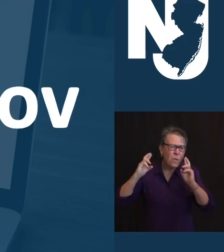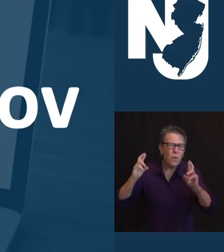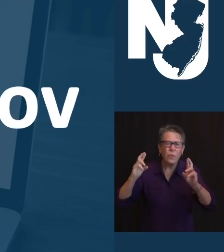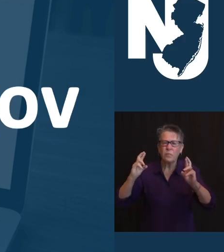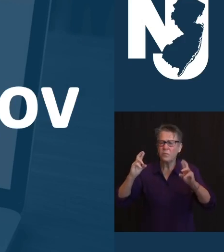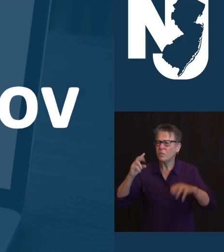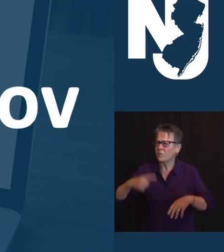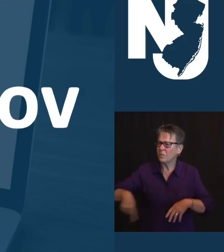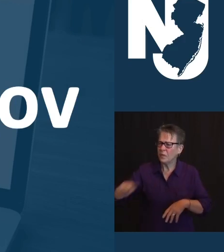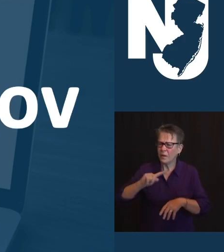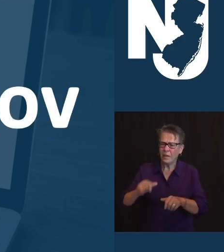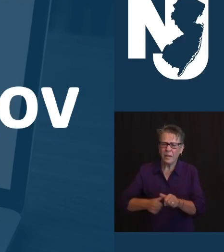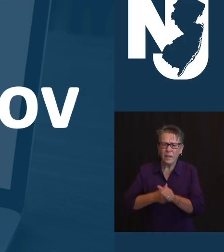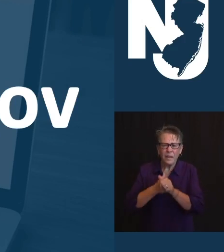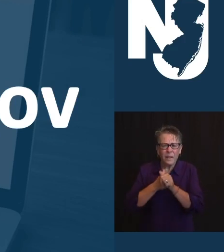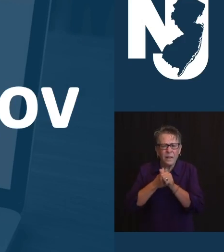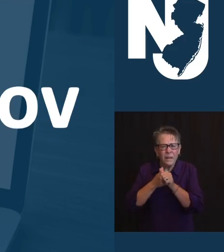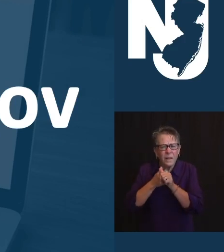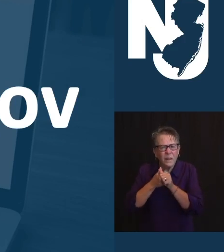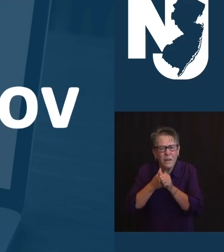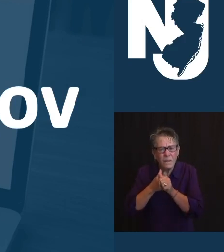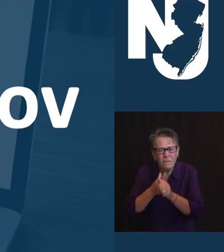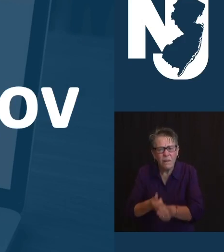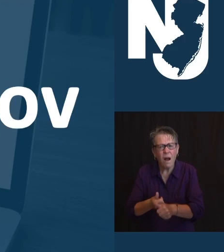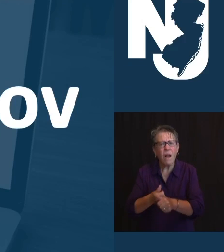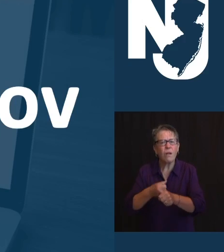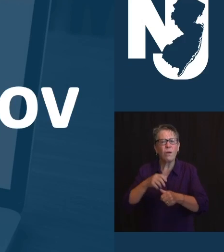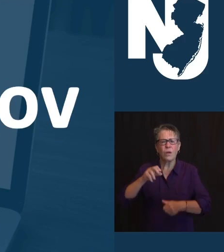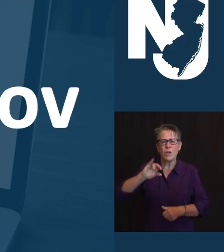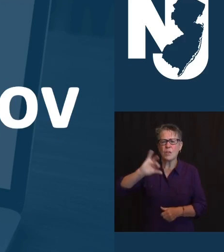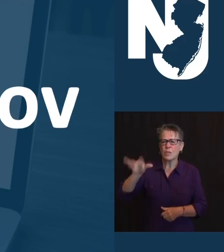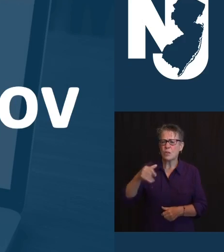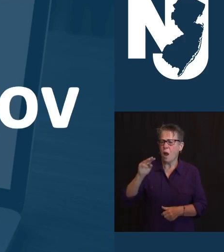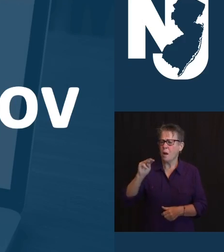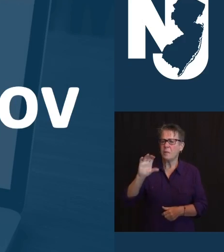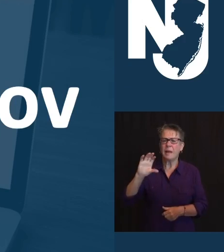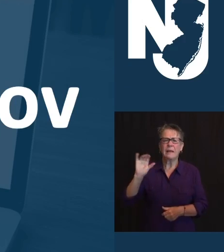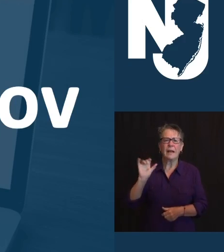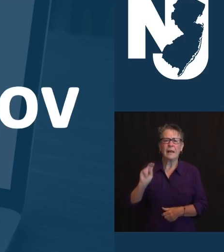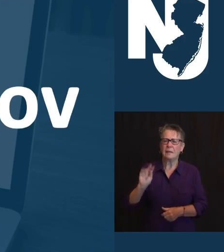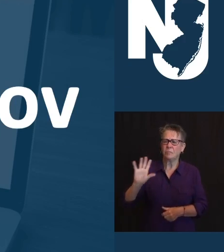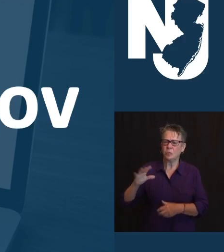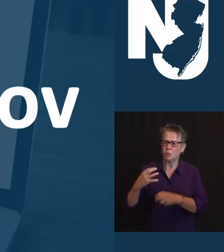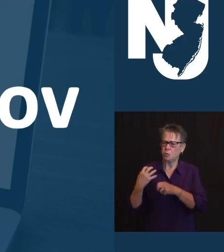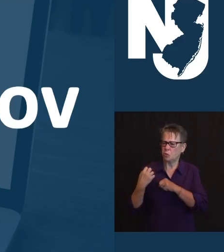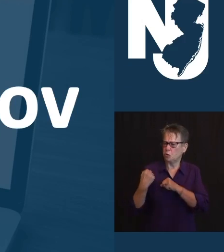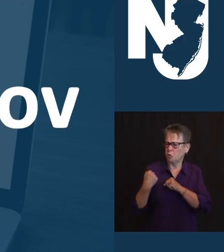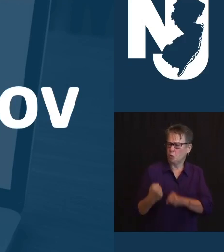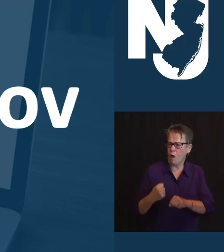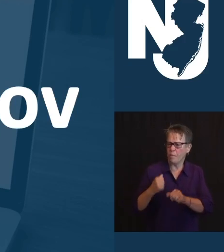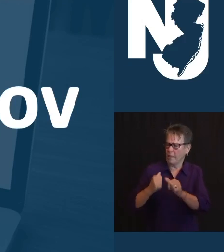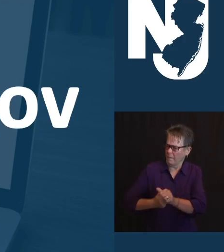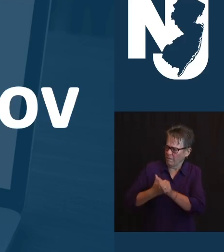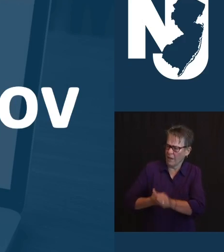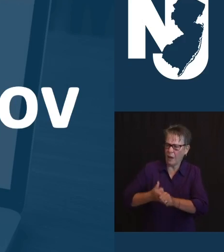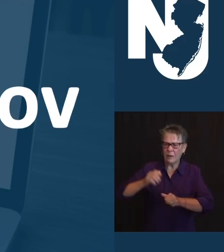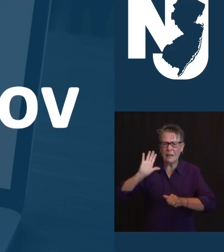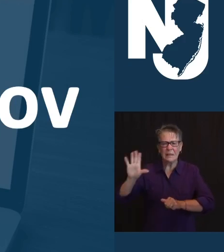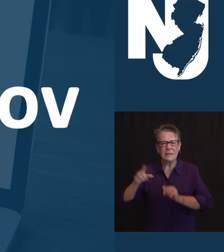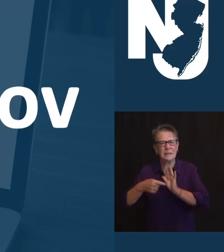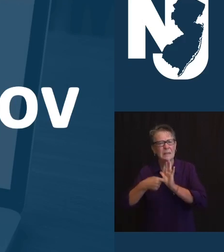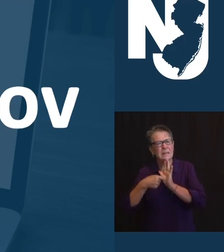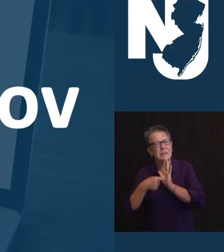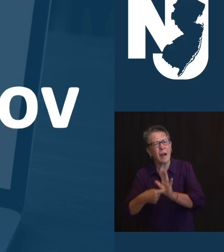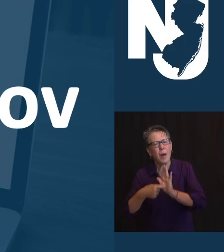them. But for them, this isn't about the nation's future. It's about reasoned jurisprudence. It's a blatant power grab